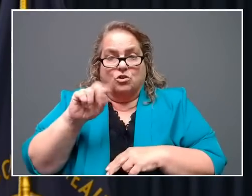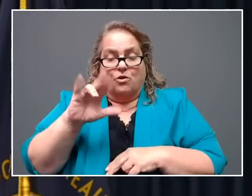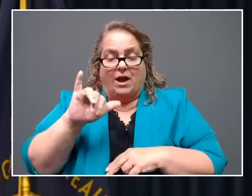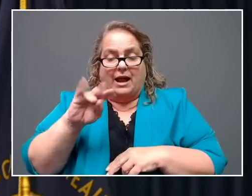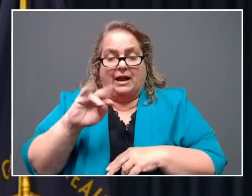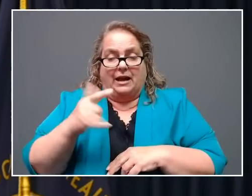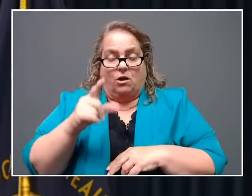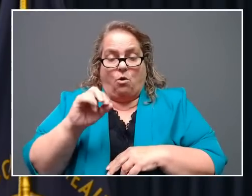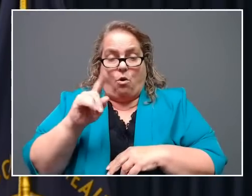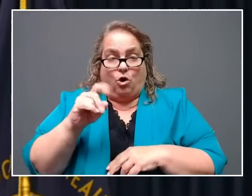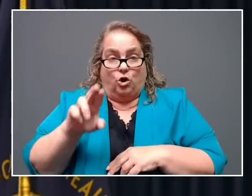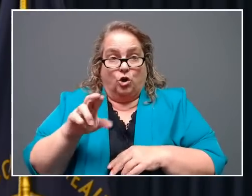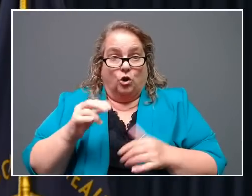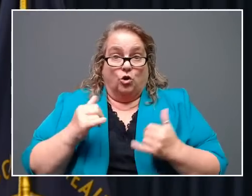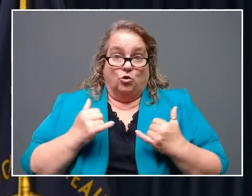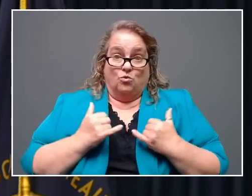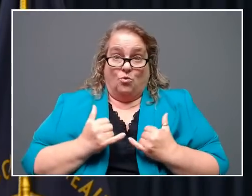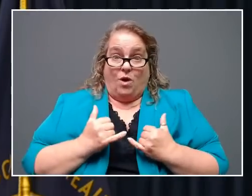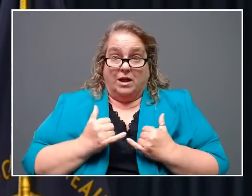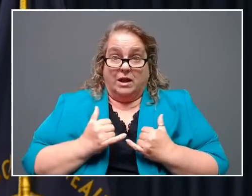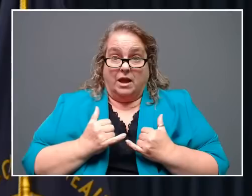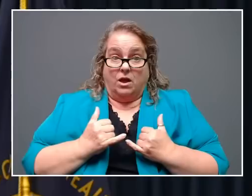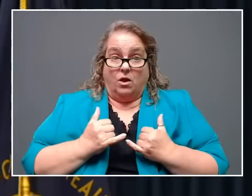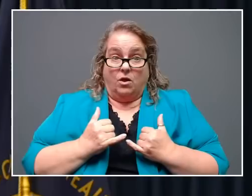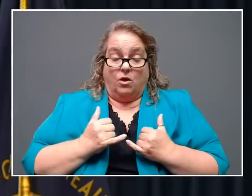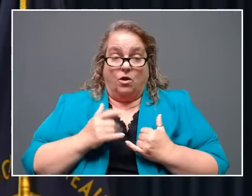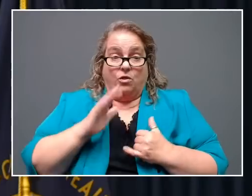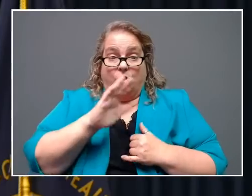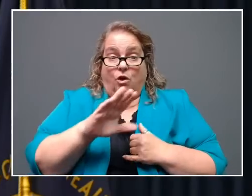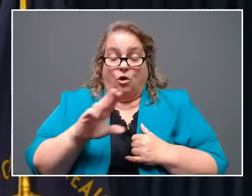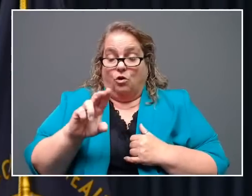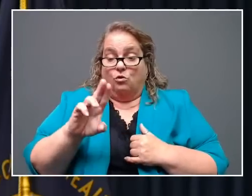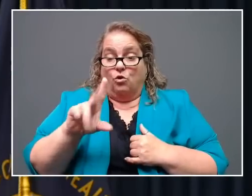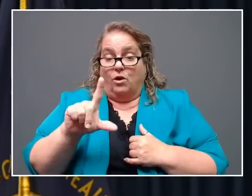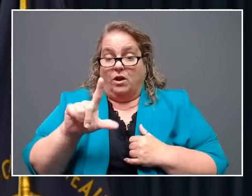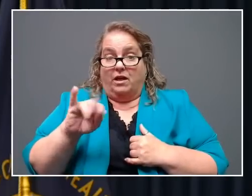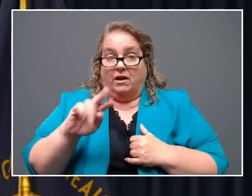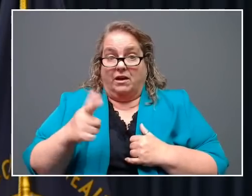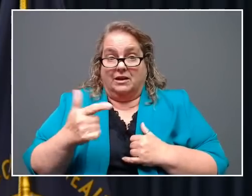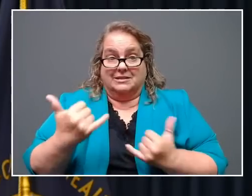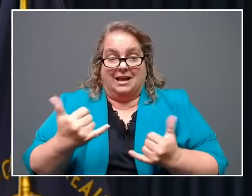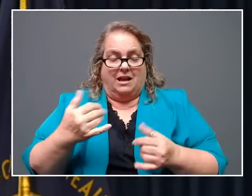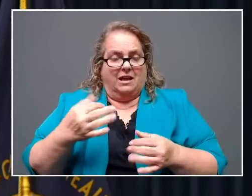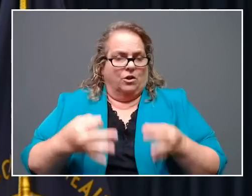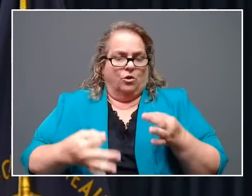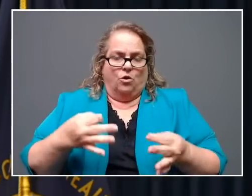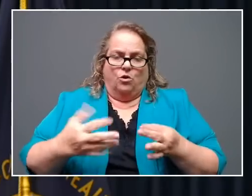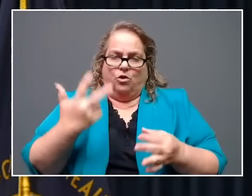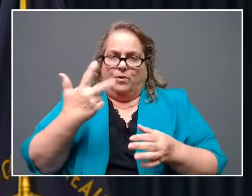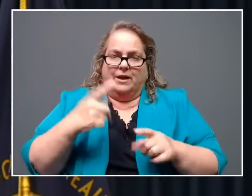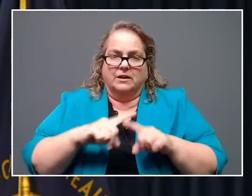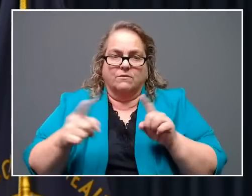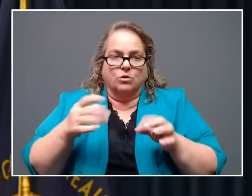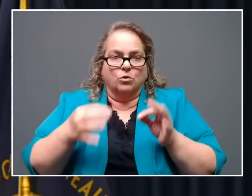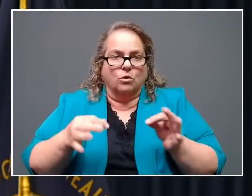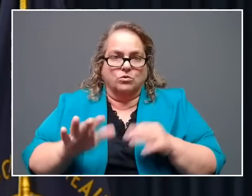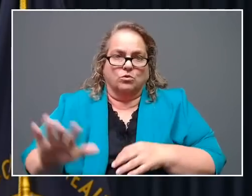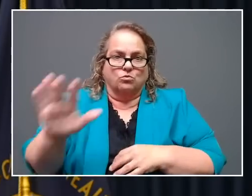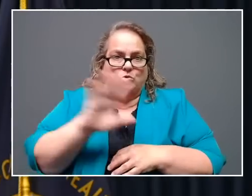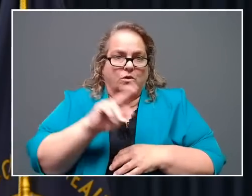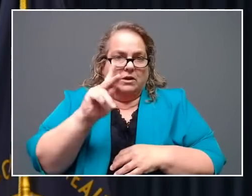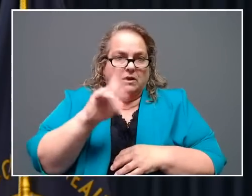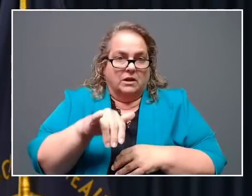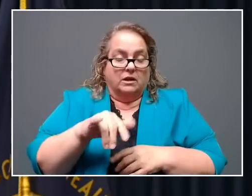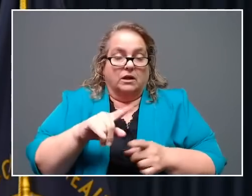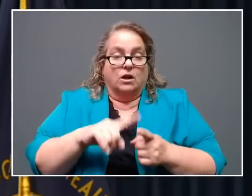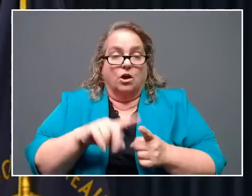now, there are rulings coming out in at least 3 courts across Kentucky. The